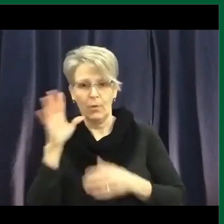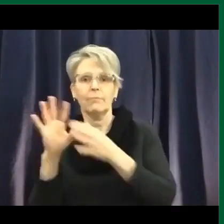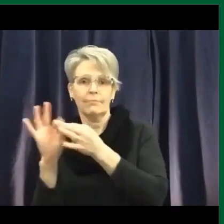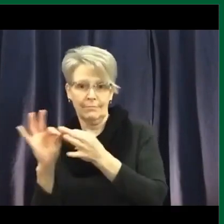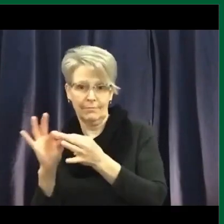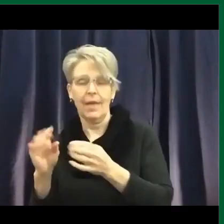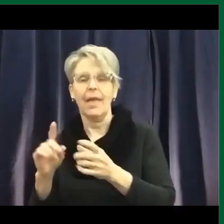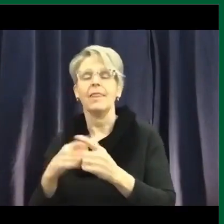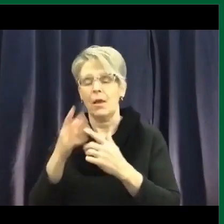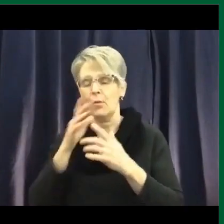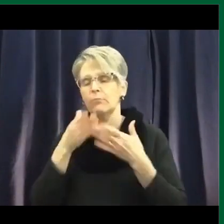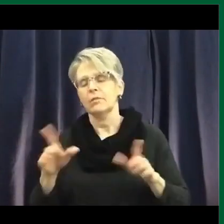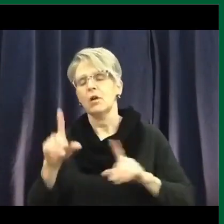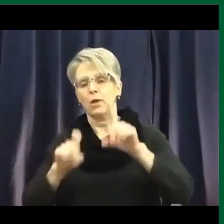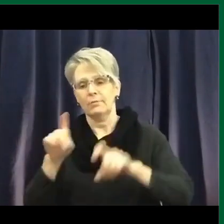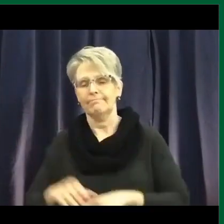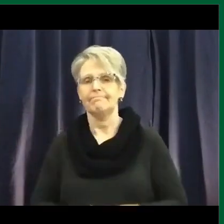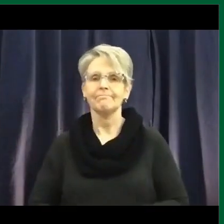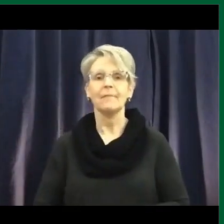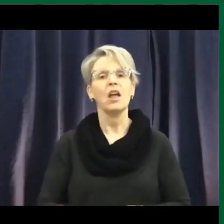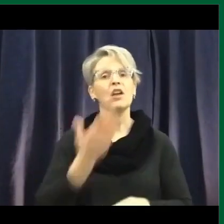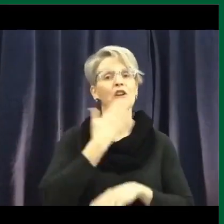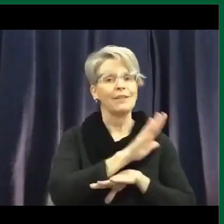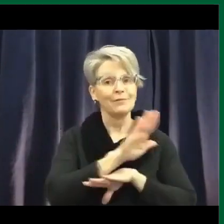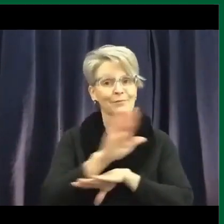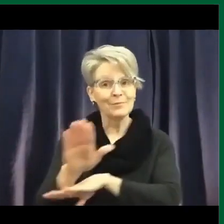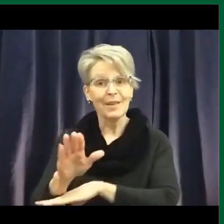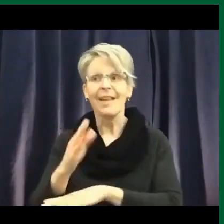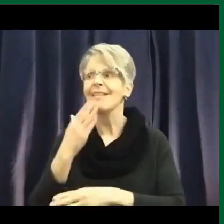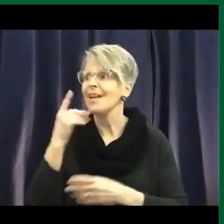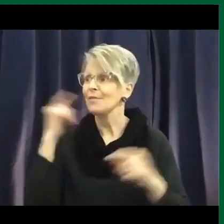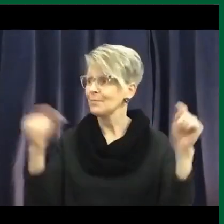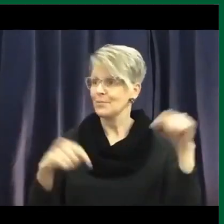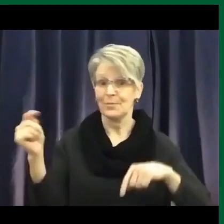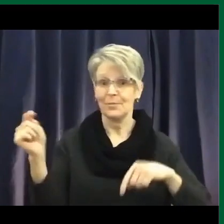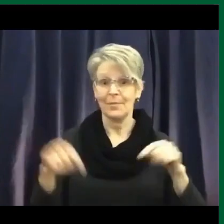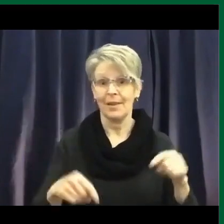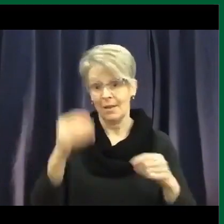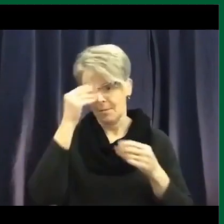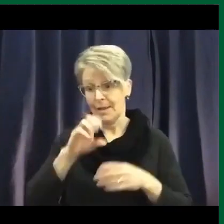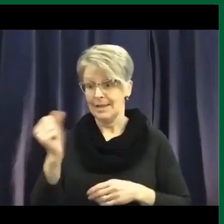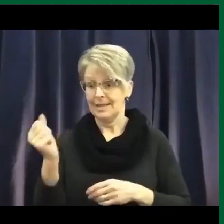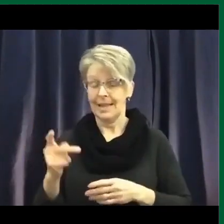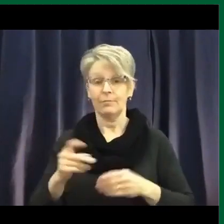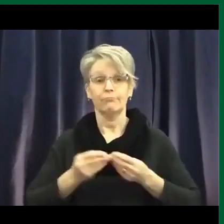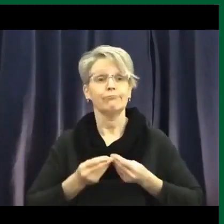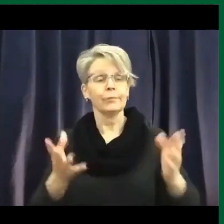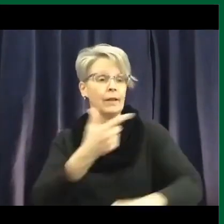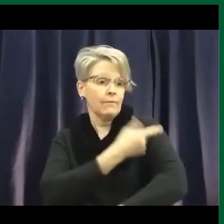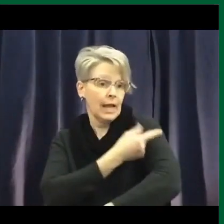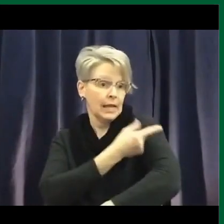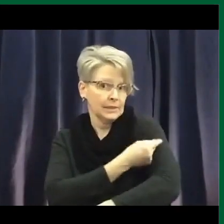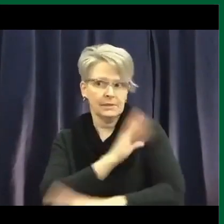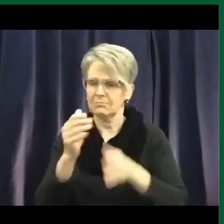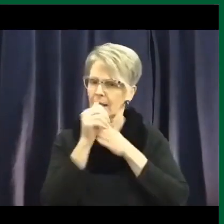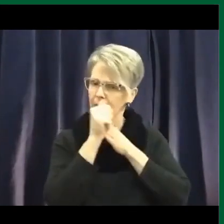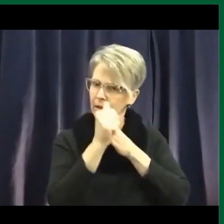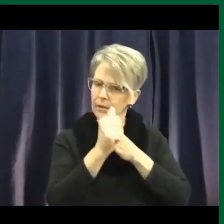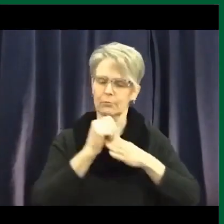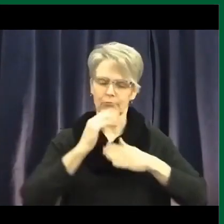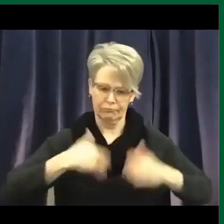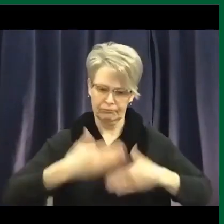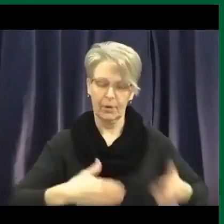Good afternoon, everyone, and thank you for joining us here today. Saskatchewan's vaccine delivery program continues to lead the nation. That's thanks to the